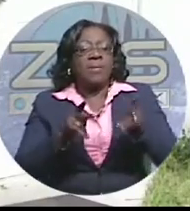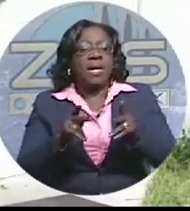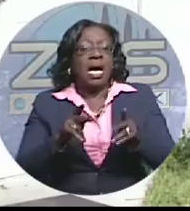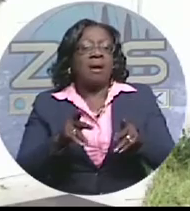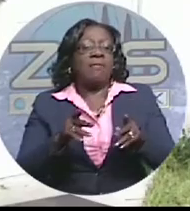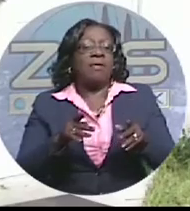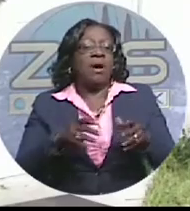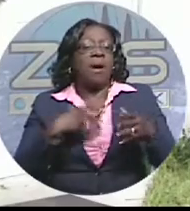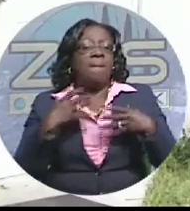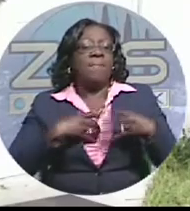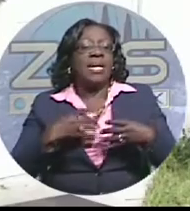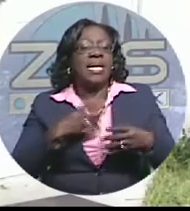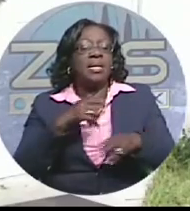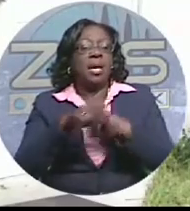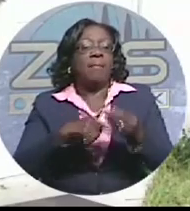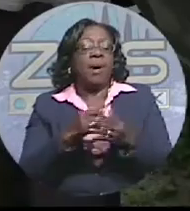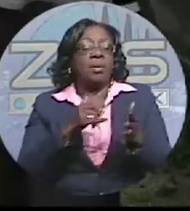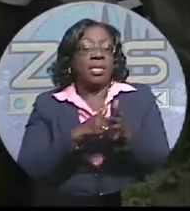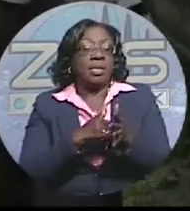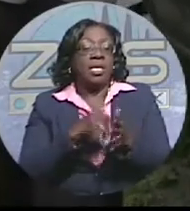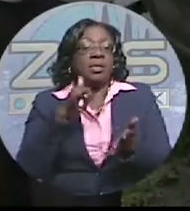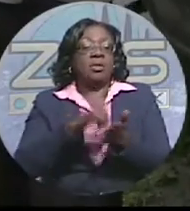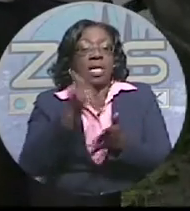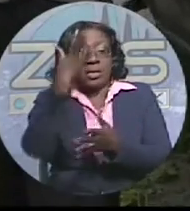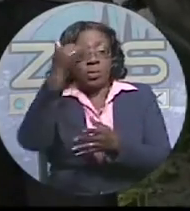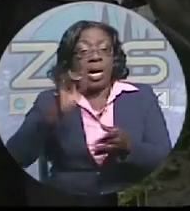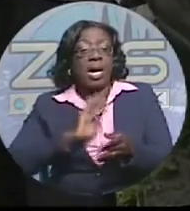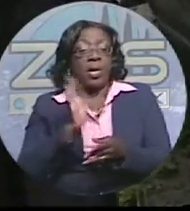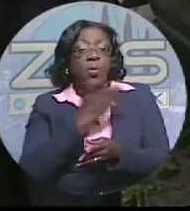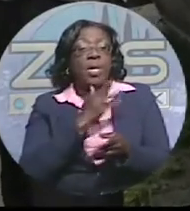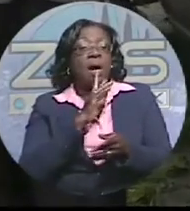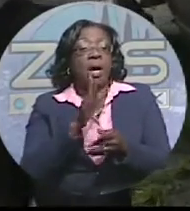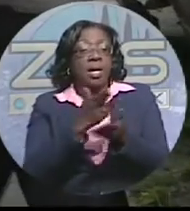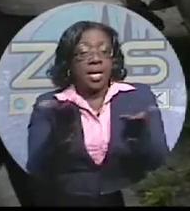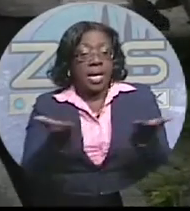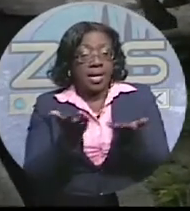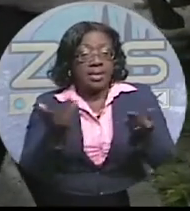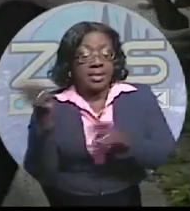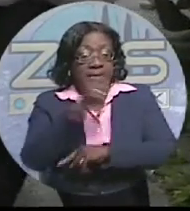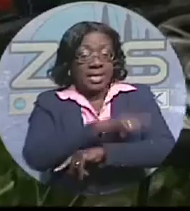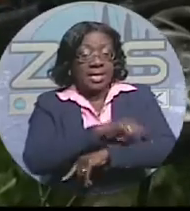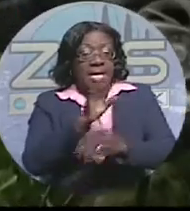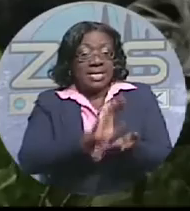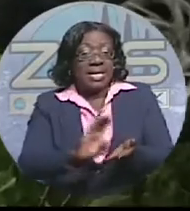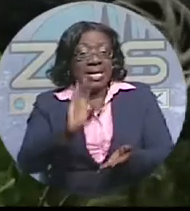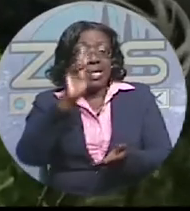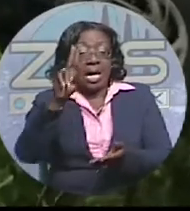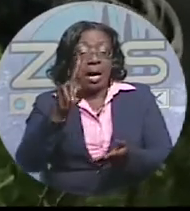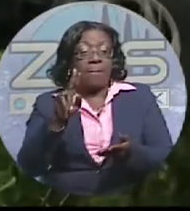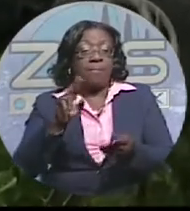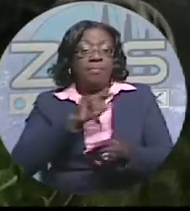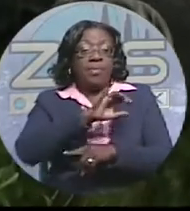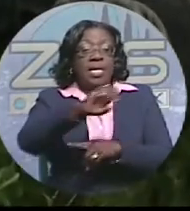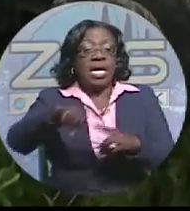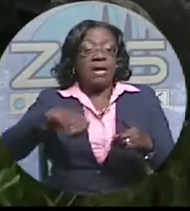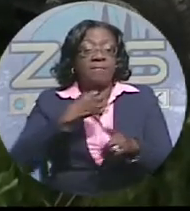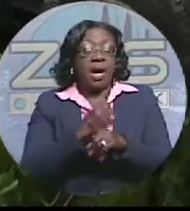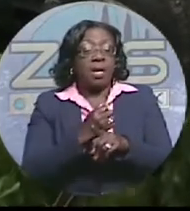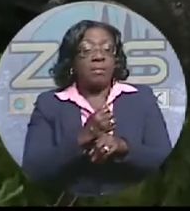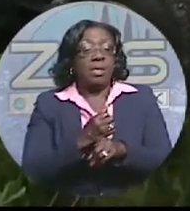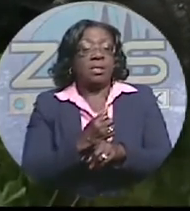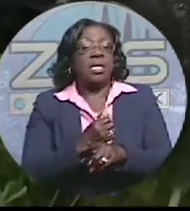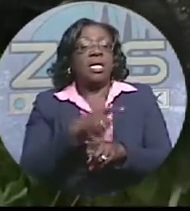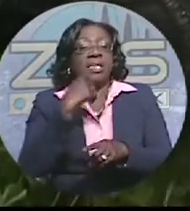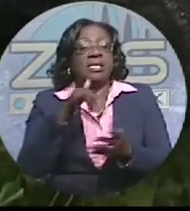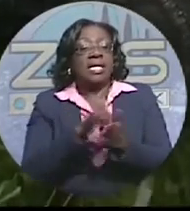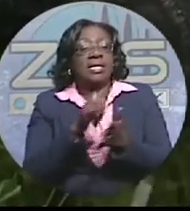it. And this is why we're taking this step today. In addition to the unsightly roadside garages, Health Inspector Miriam Coakley also pointed to